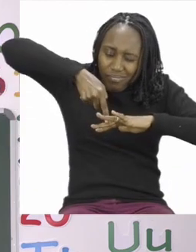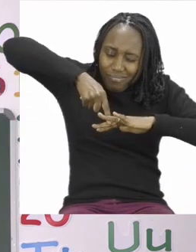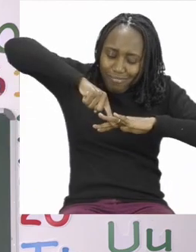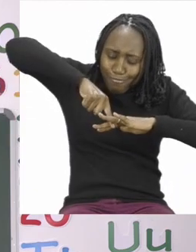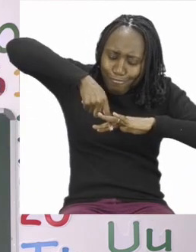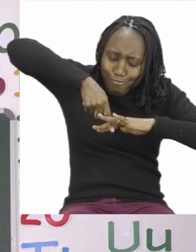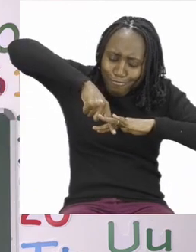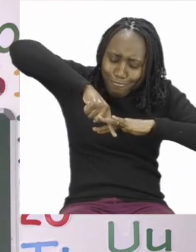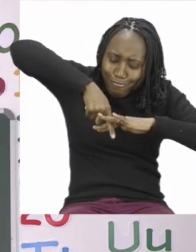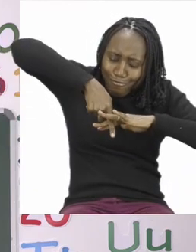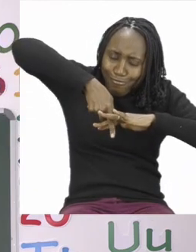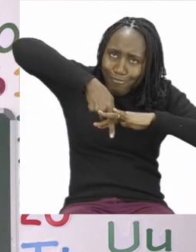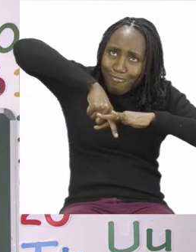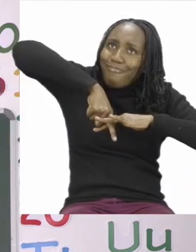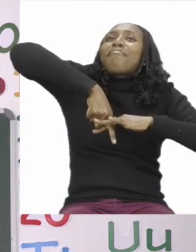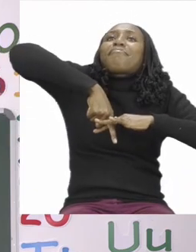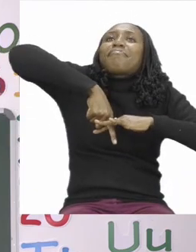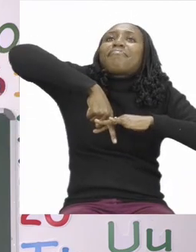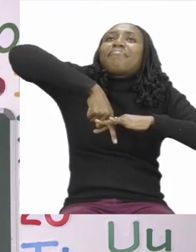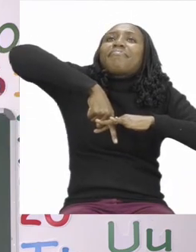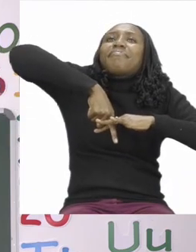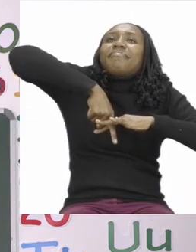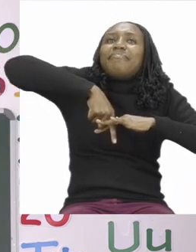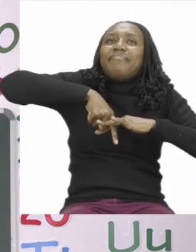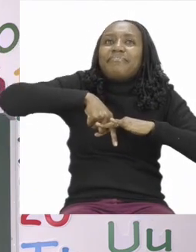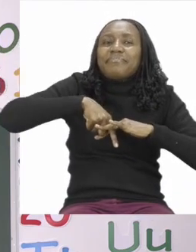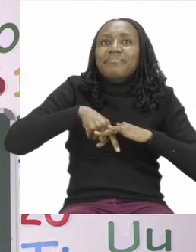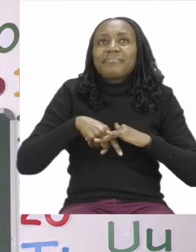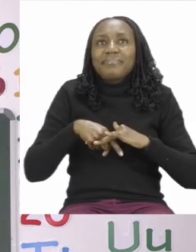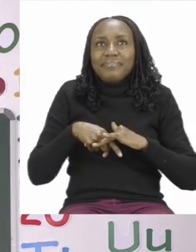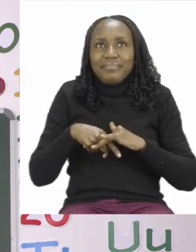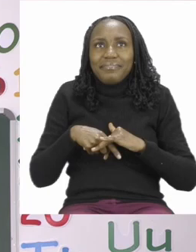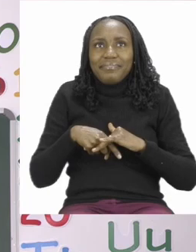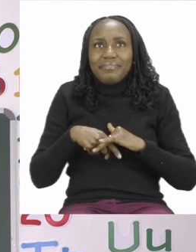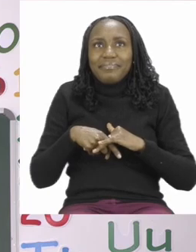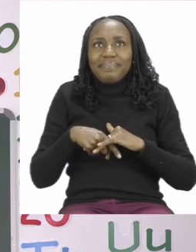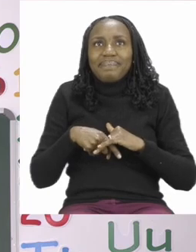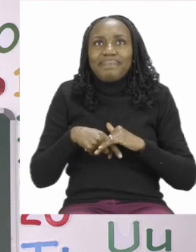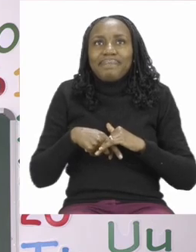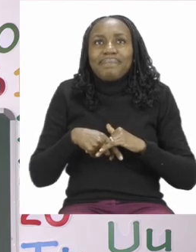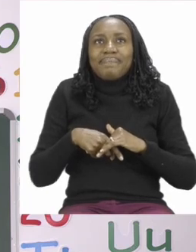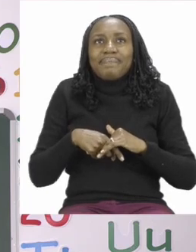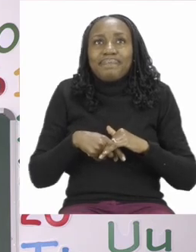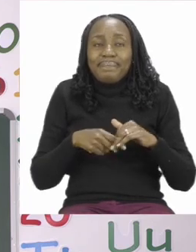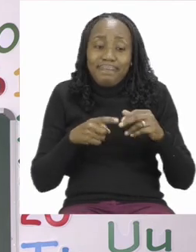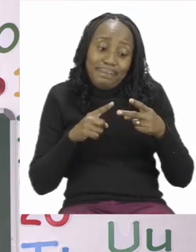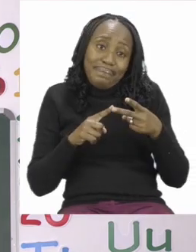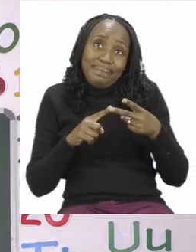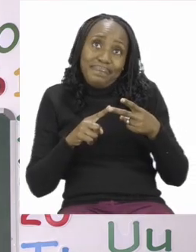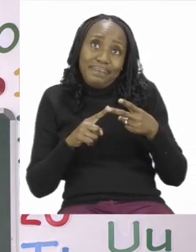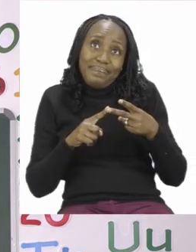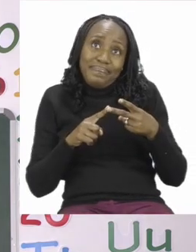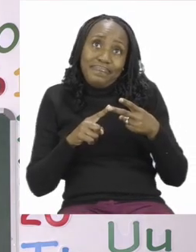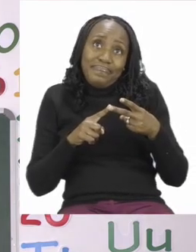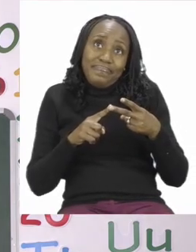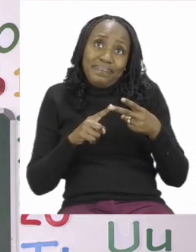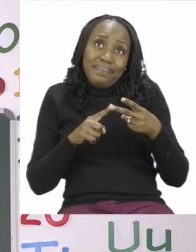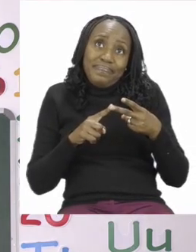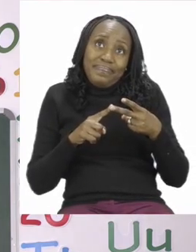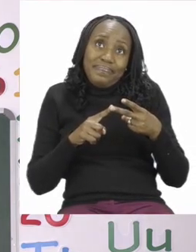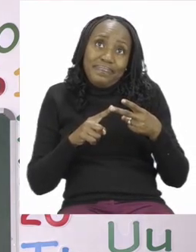one finger deep. So let's read our next step. It says, place